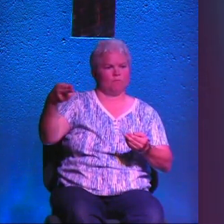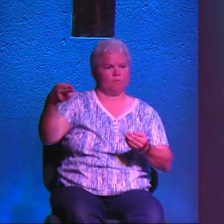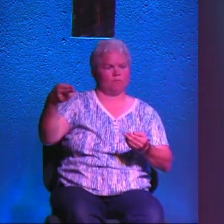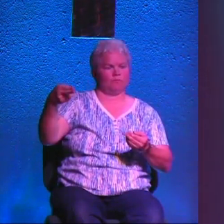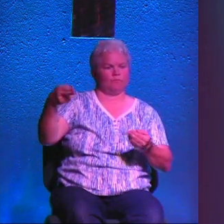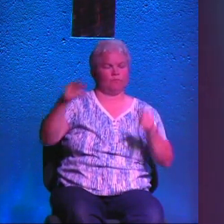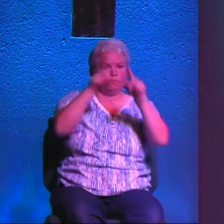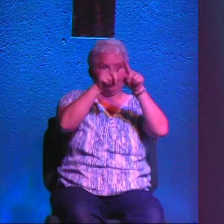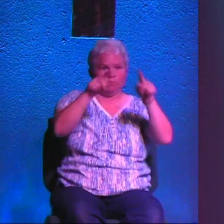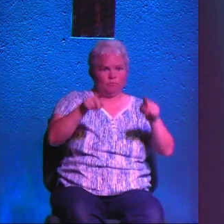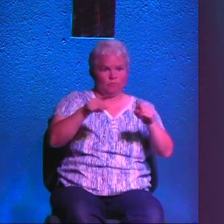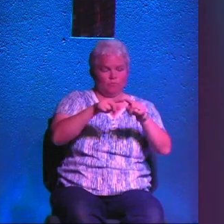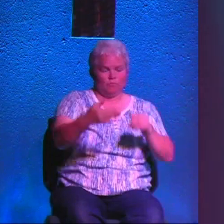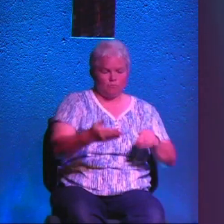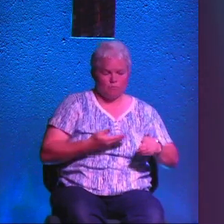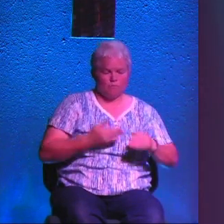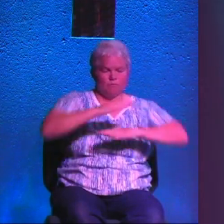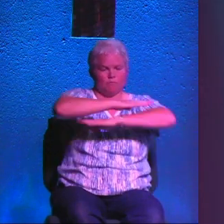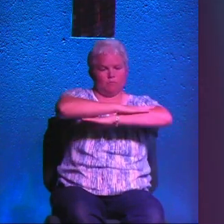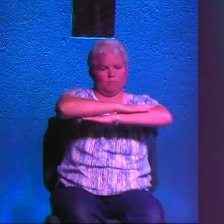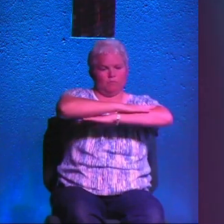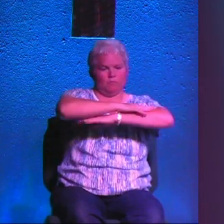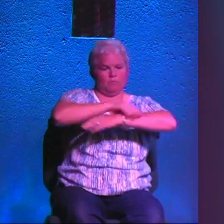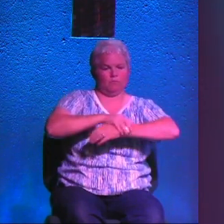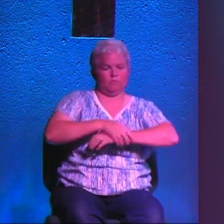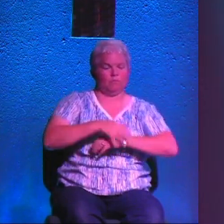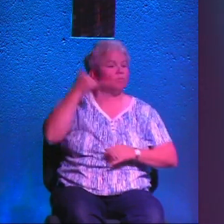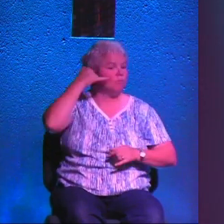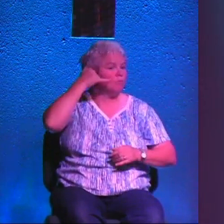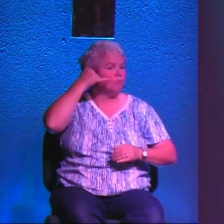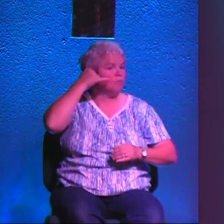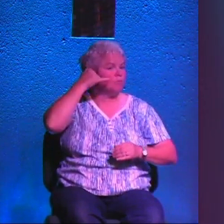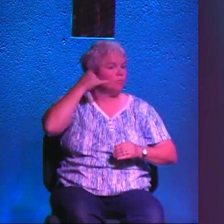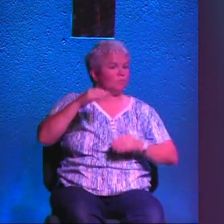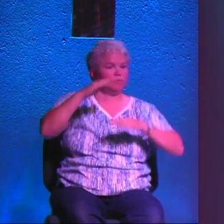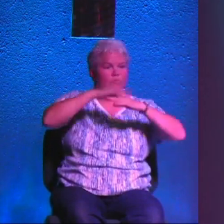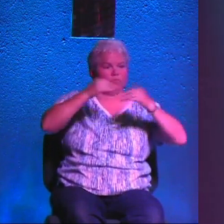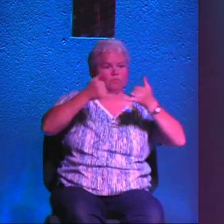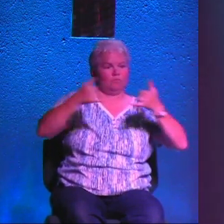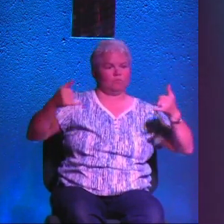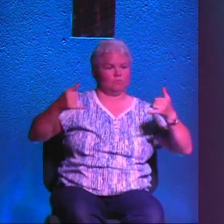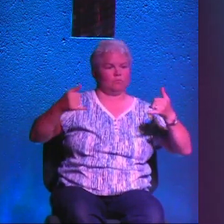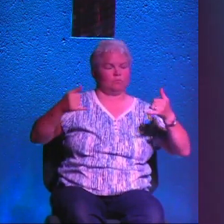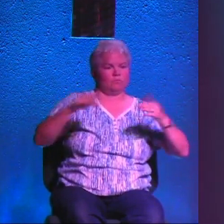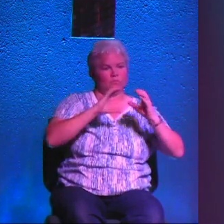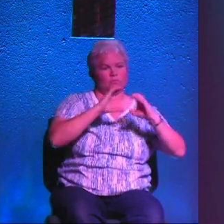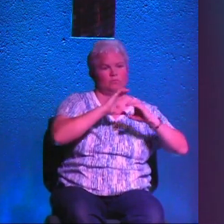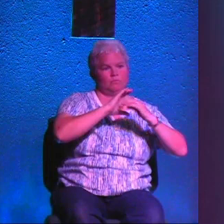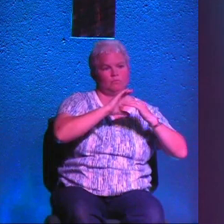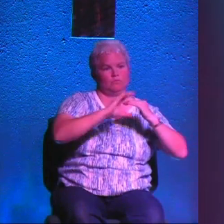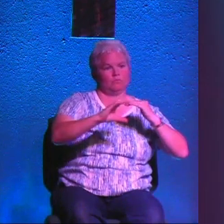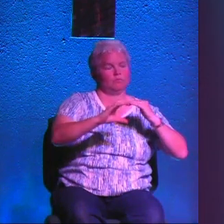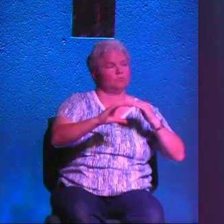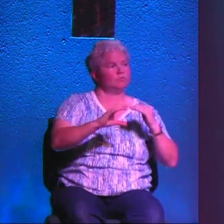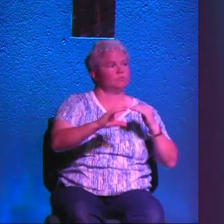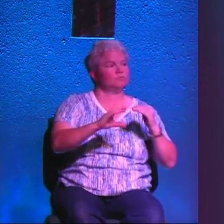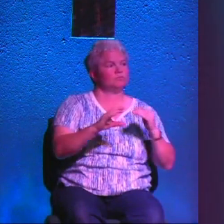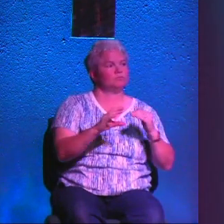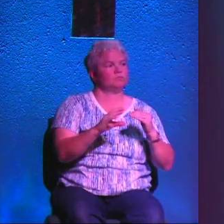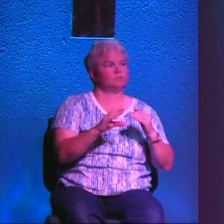There's cards at the welcome desk, and it has their phone numbers and their emails on that. So just keep us